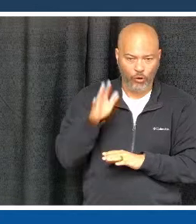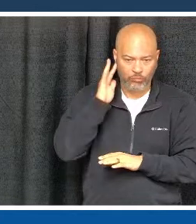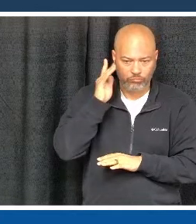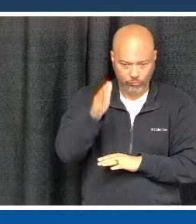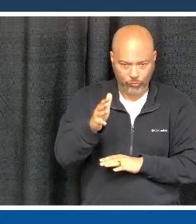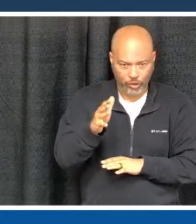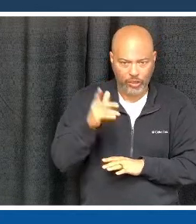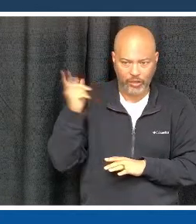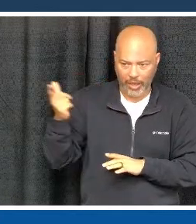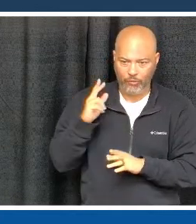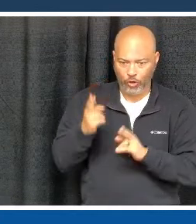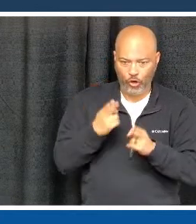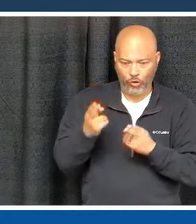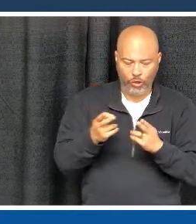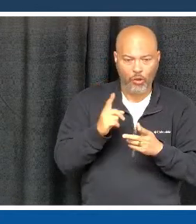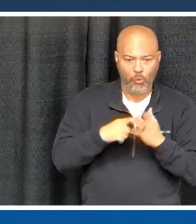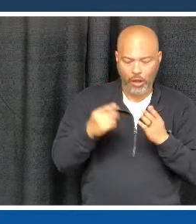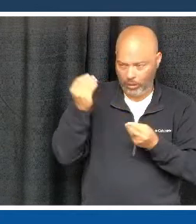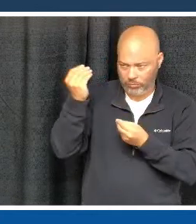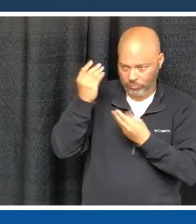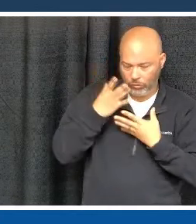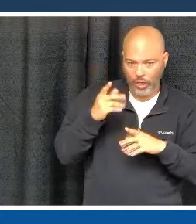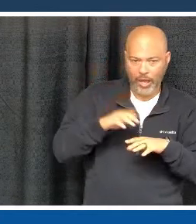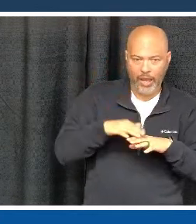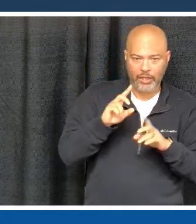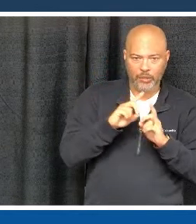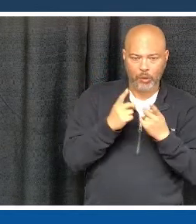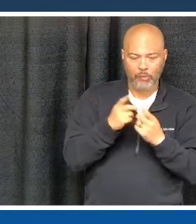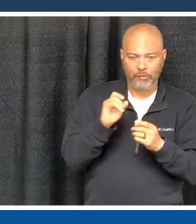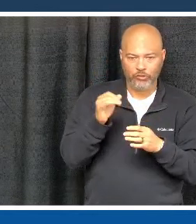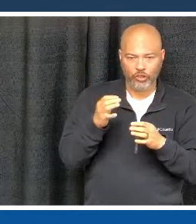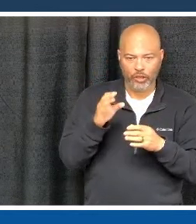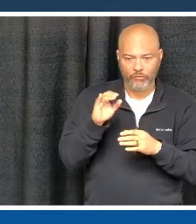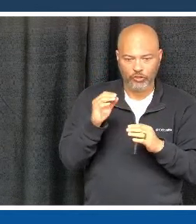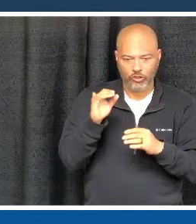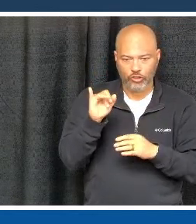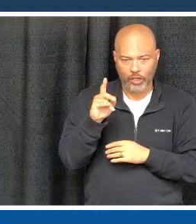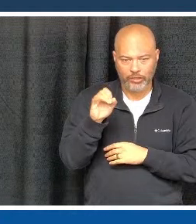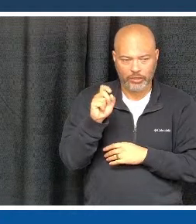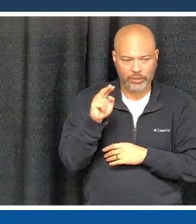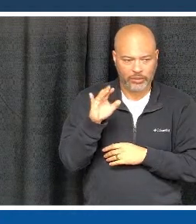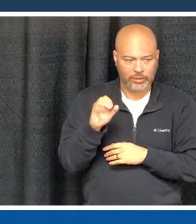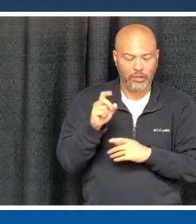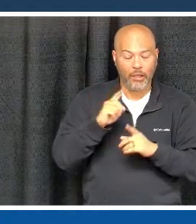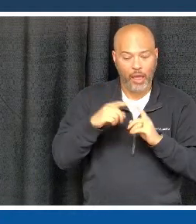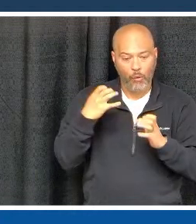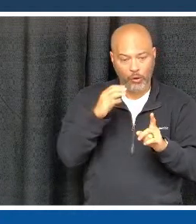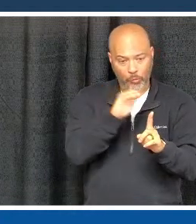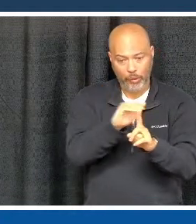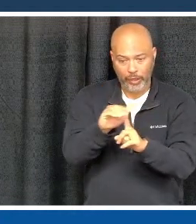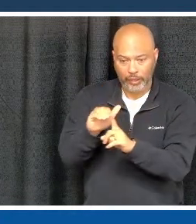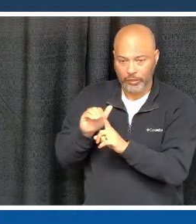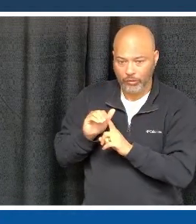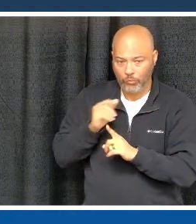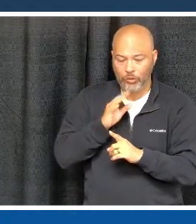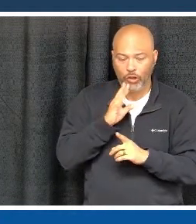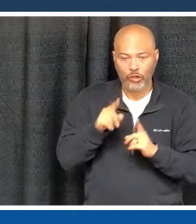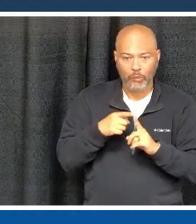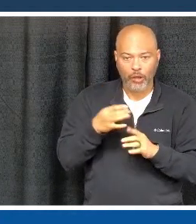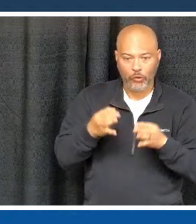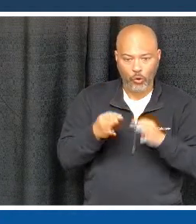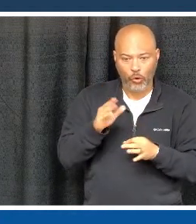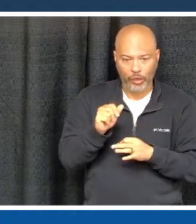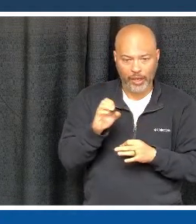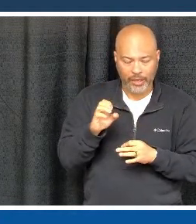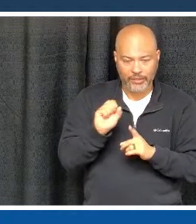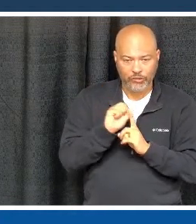They're expediting it. That's what I was told at DOJ. So a couple things to remind everybody. We talked about the court